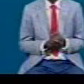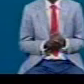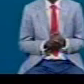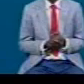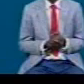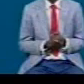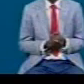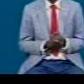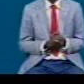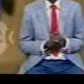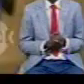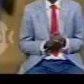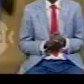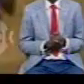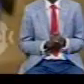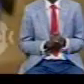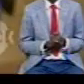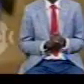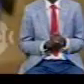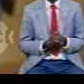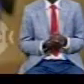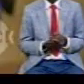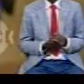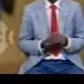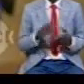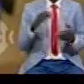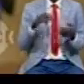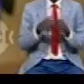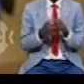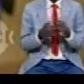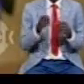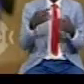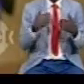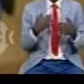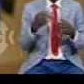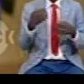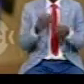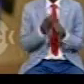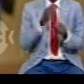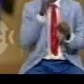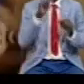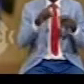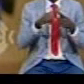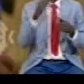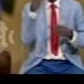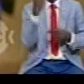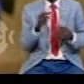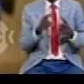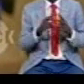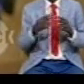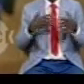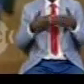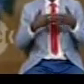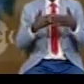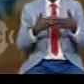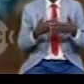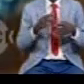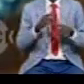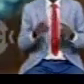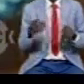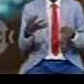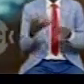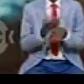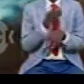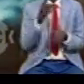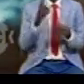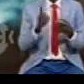It was very, very hard for me to breathe and to sleep. So my daughter took me to the